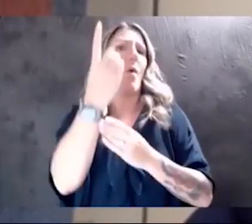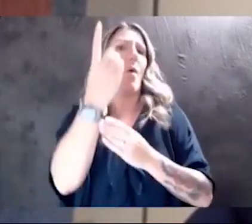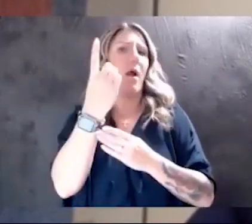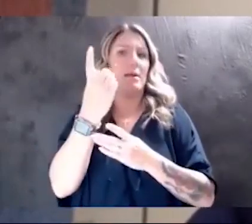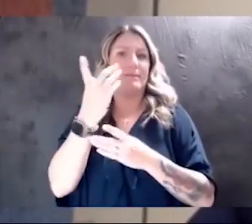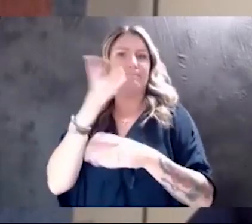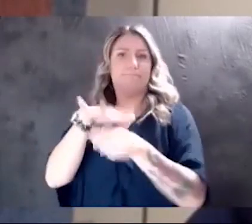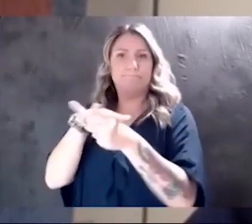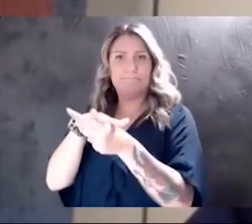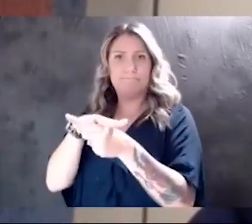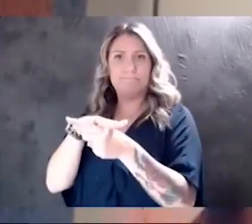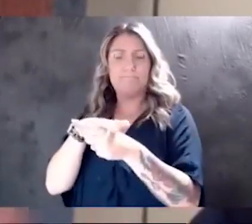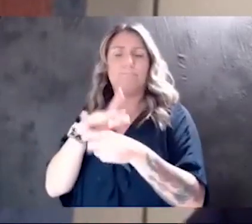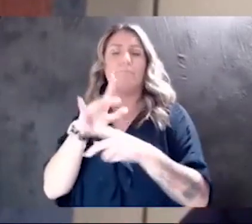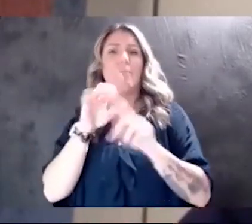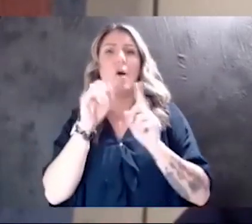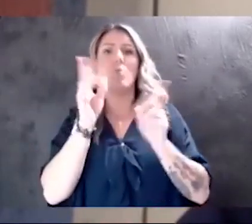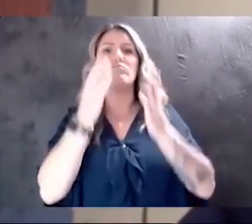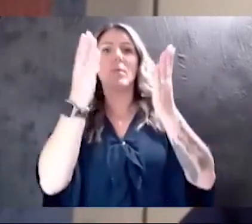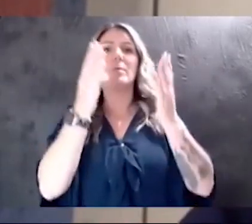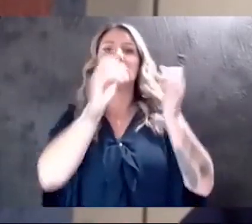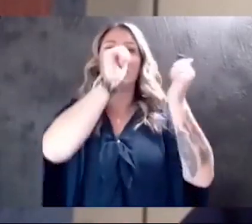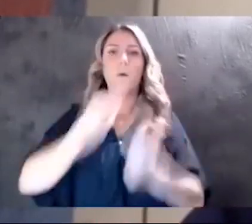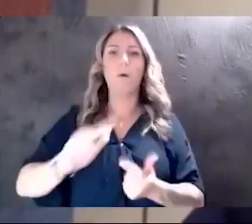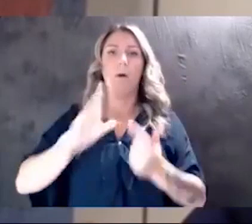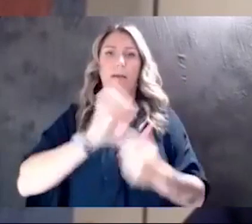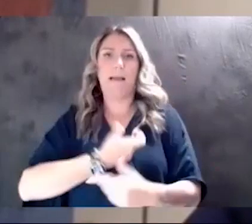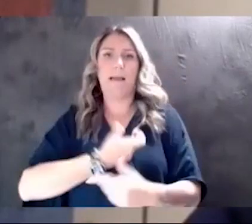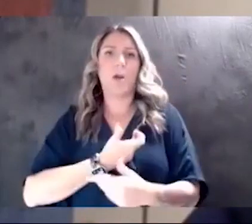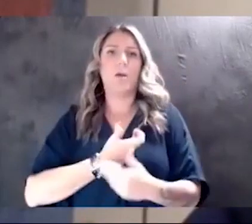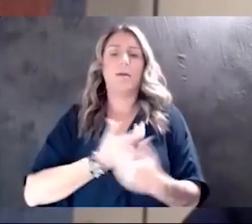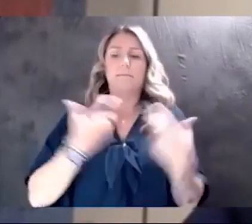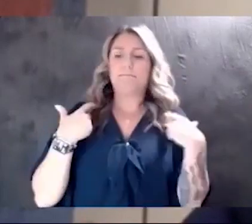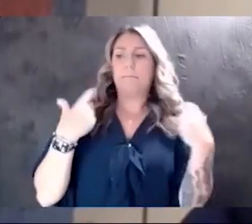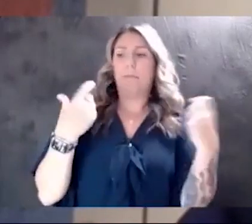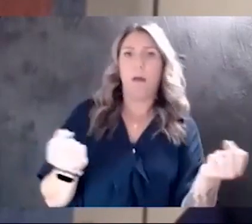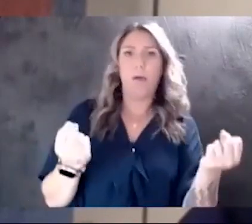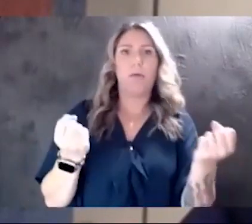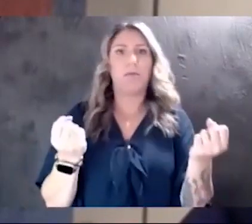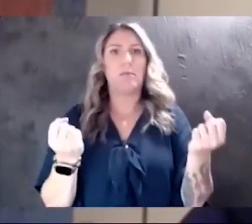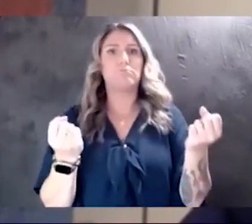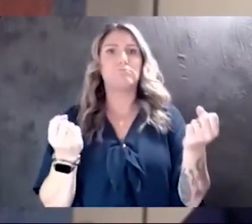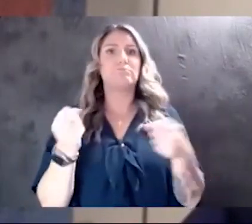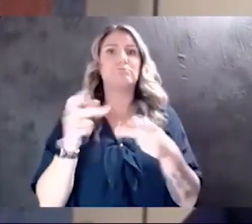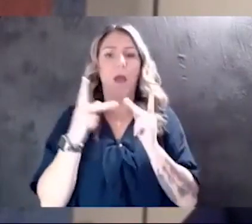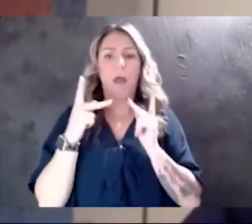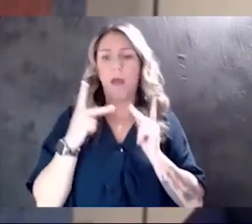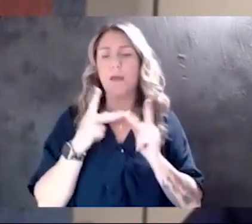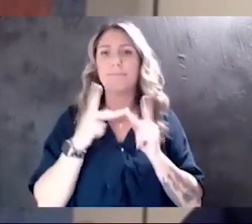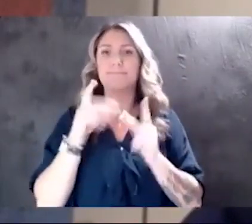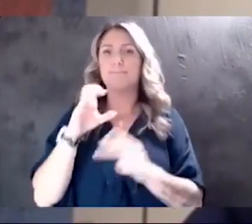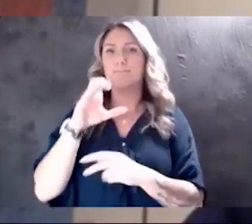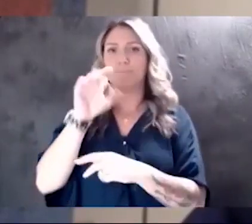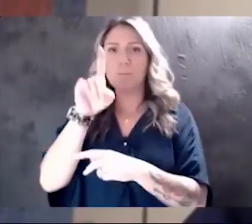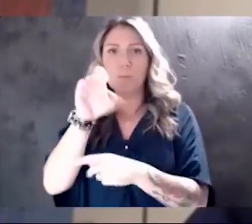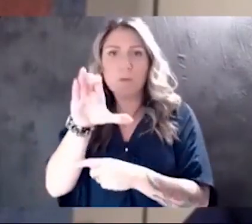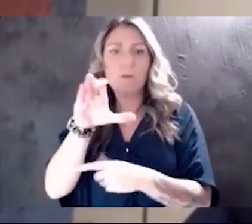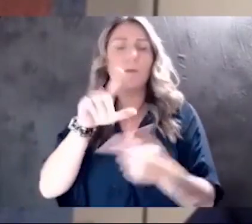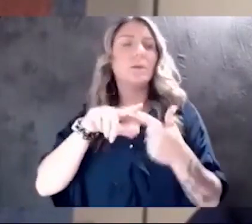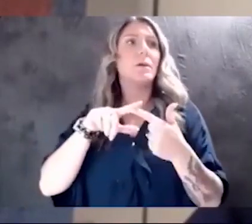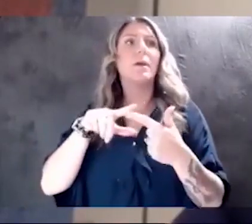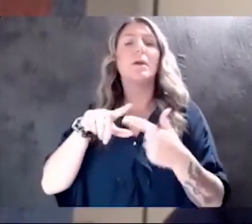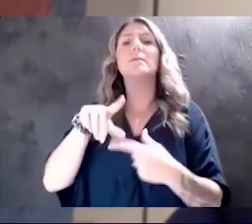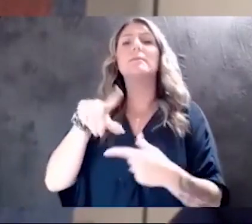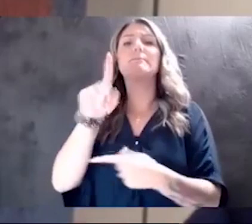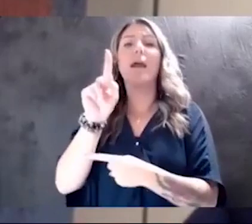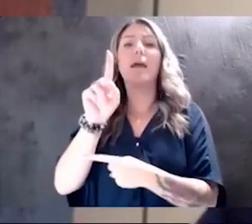at recommendations from all of our health entities, the CDC, KDHE, Johnson